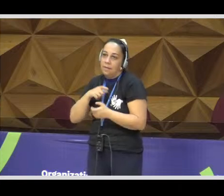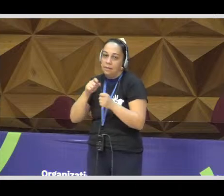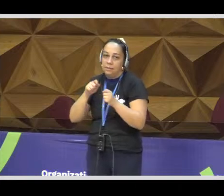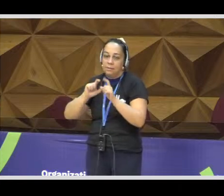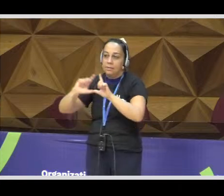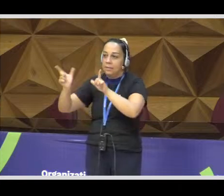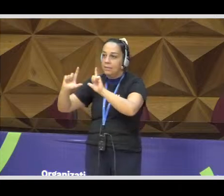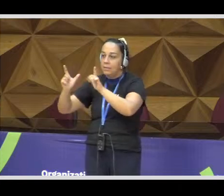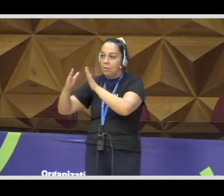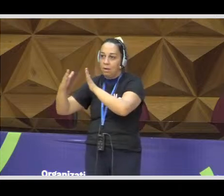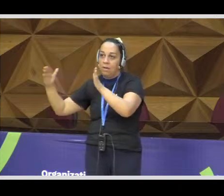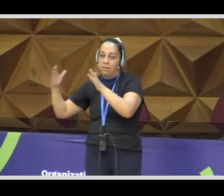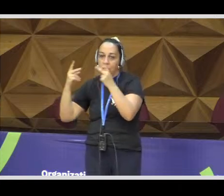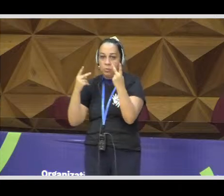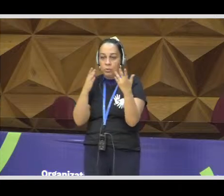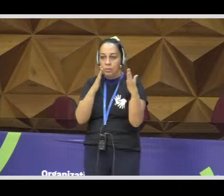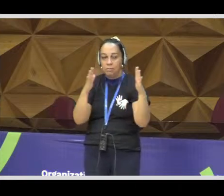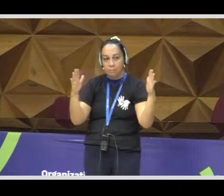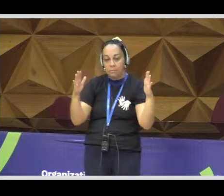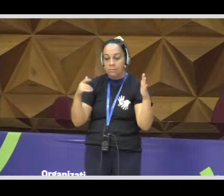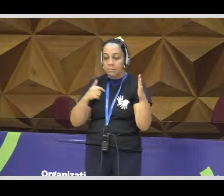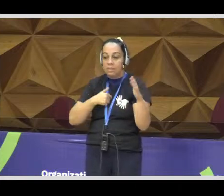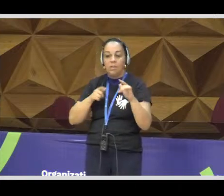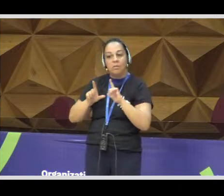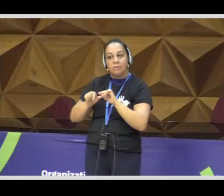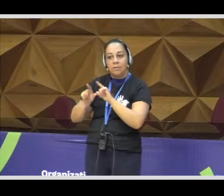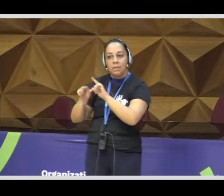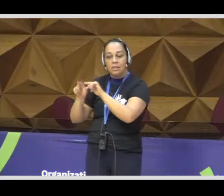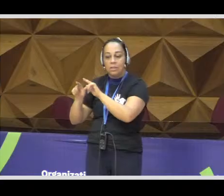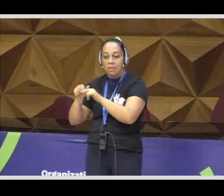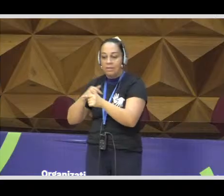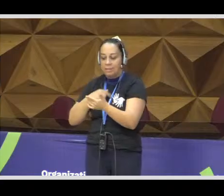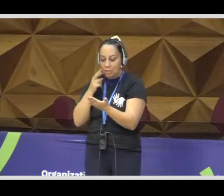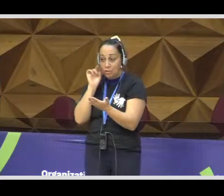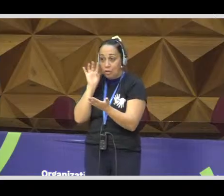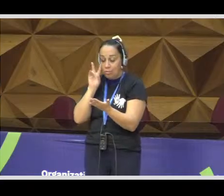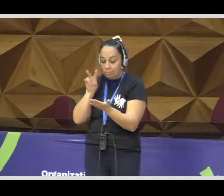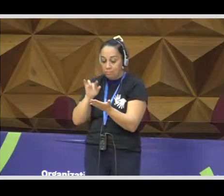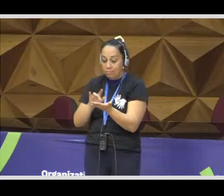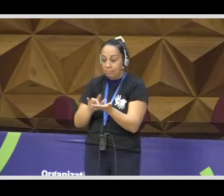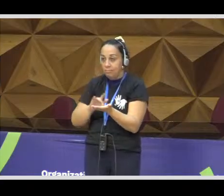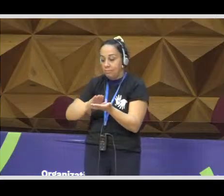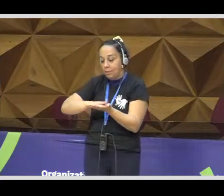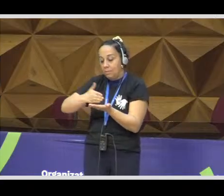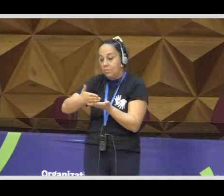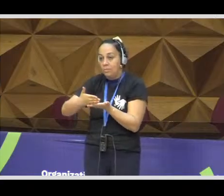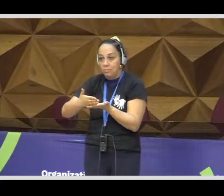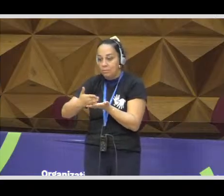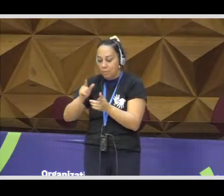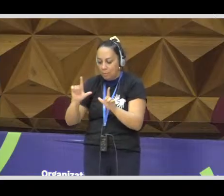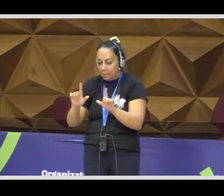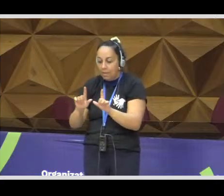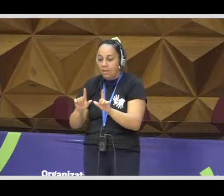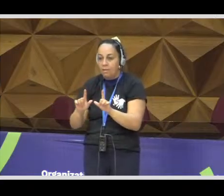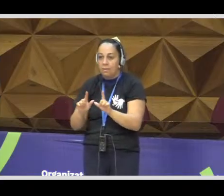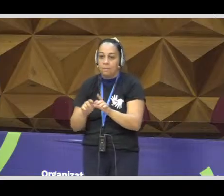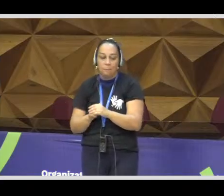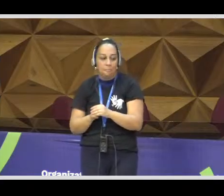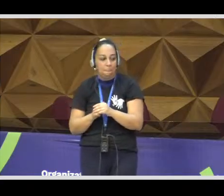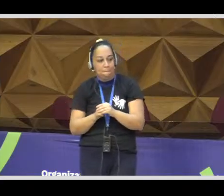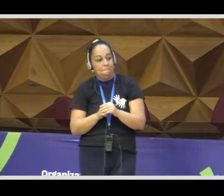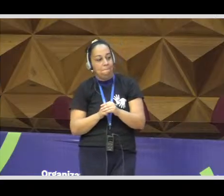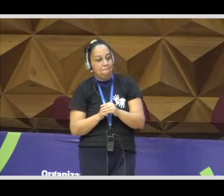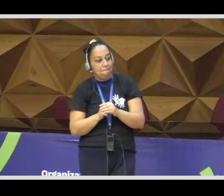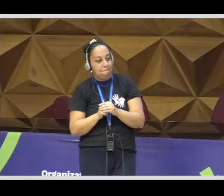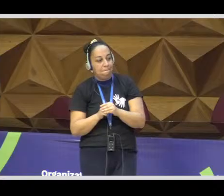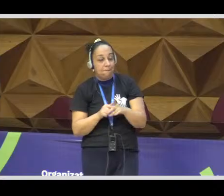when I'm traveling is a laptop screen. Oftentimes I'm writing emails on my phone. Well, I like those two big screens. It lets me have a lot of documents open,